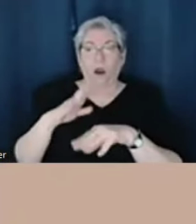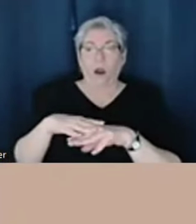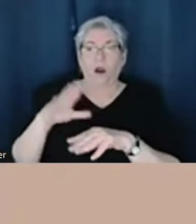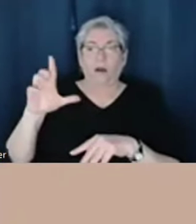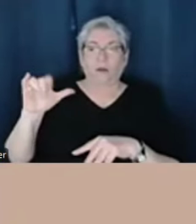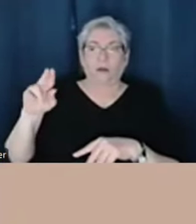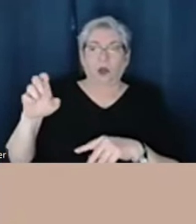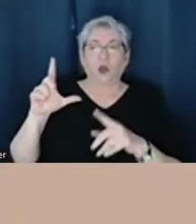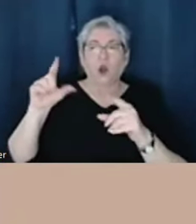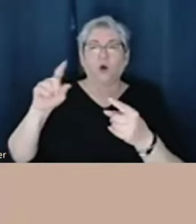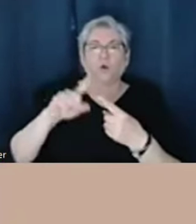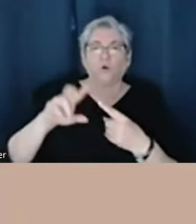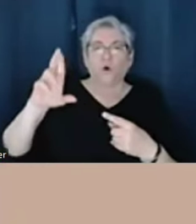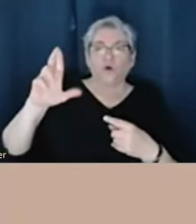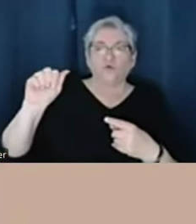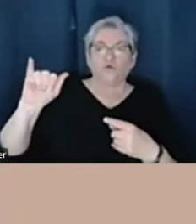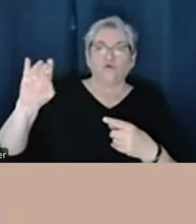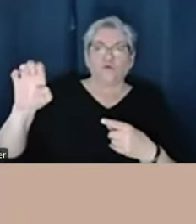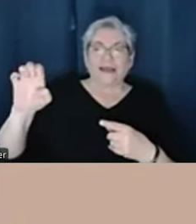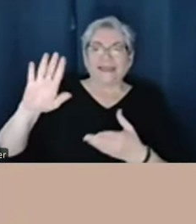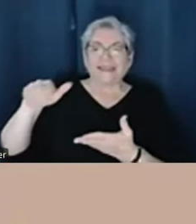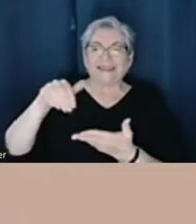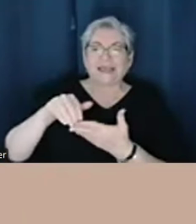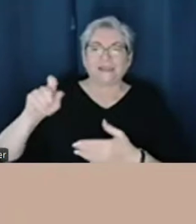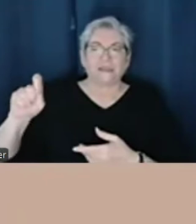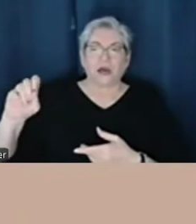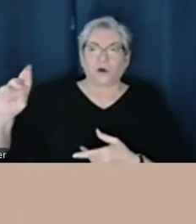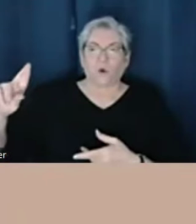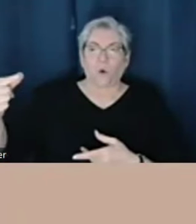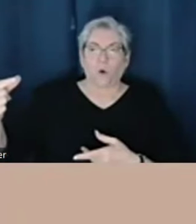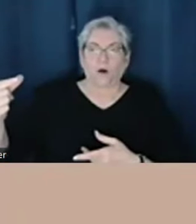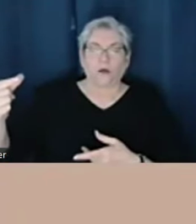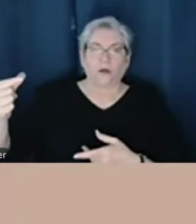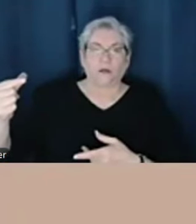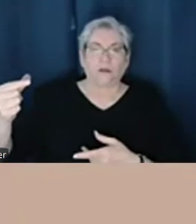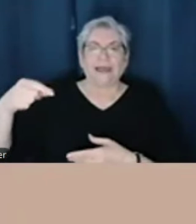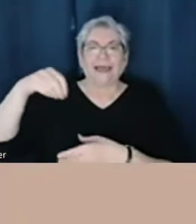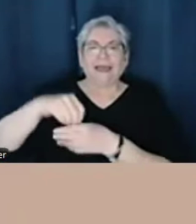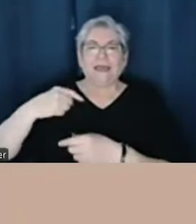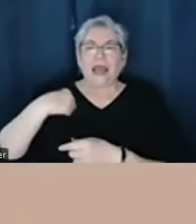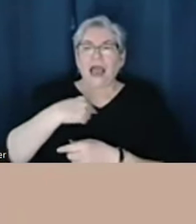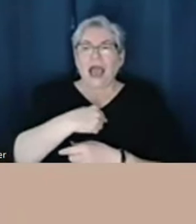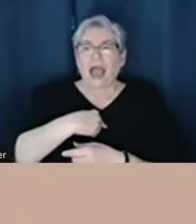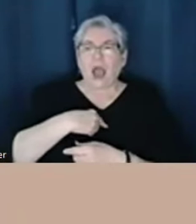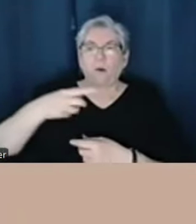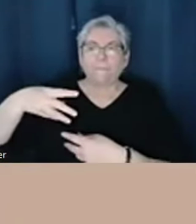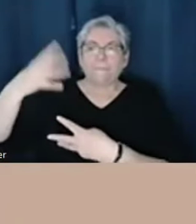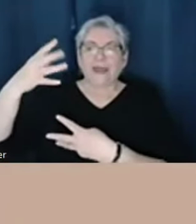raisecenter.org, and in our menu at the top